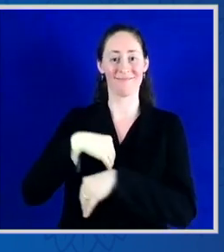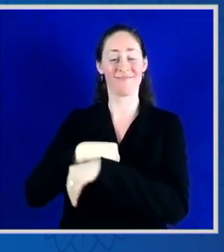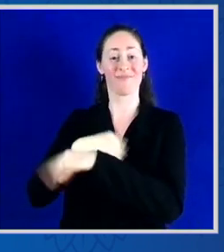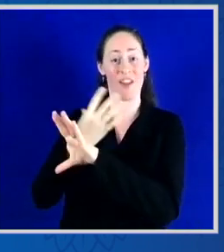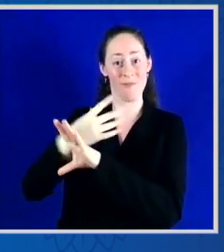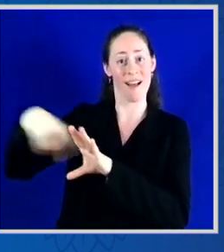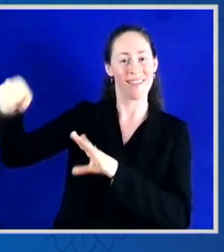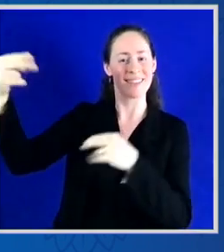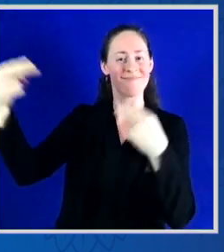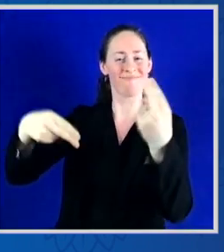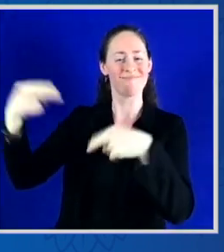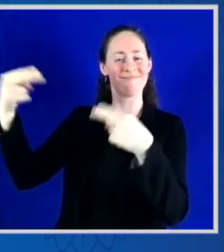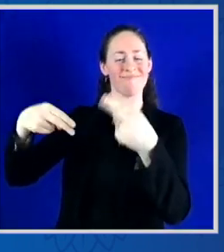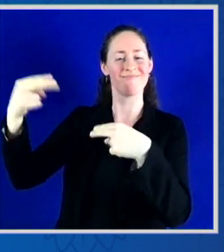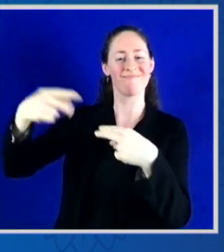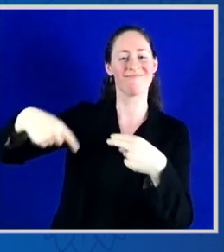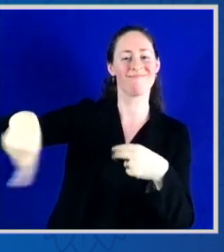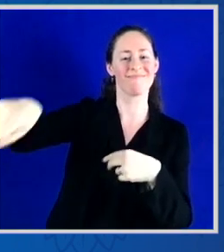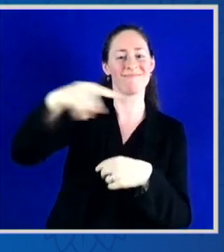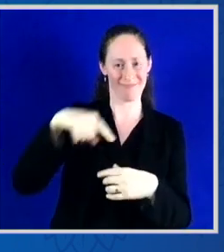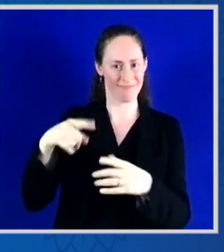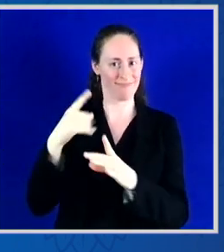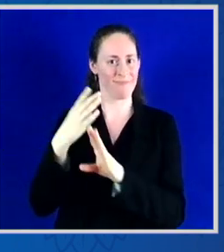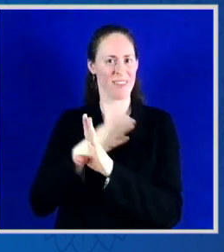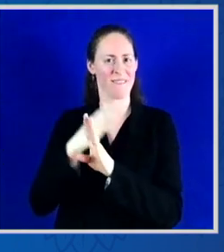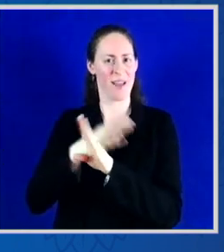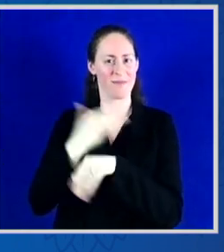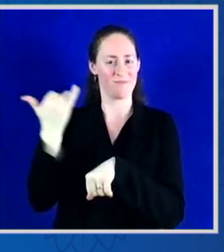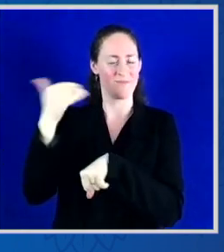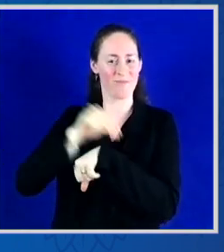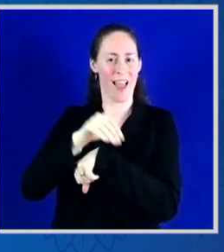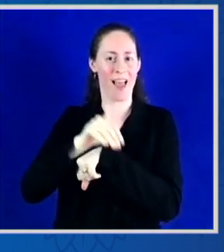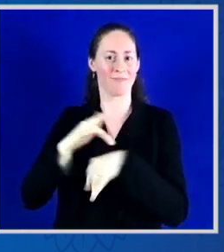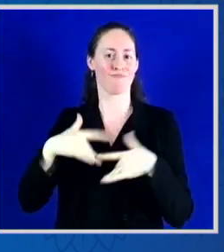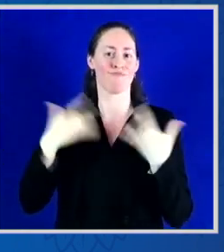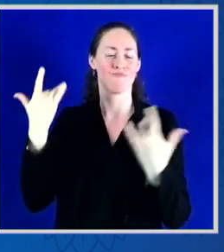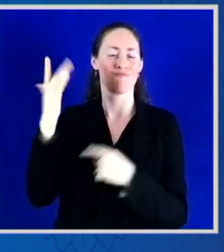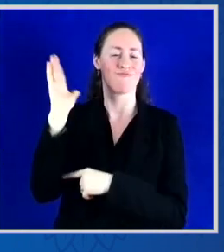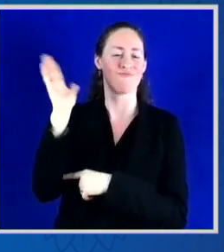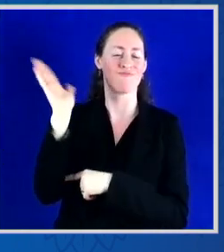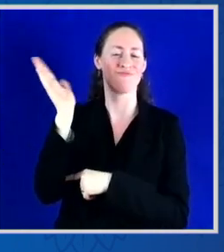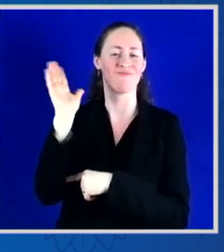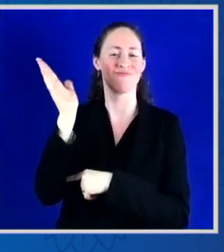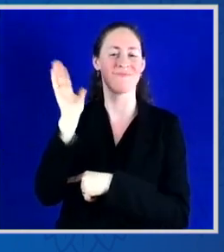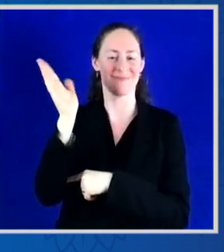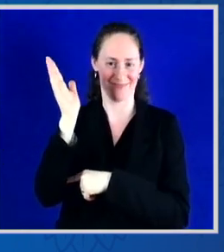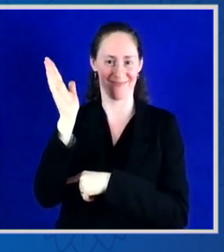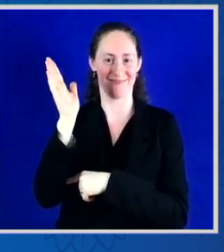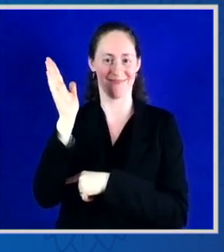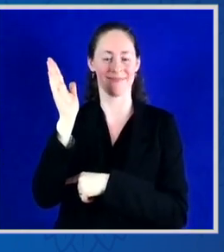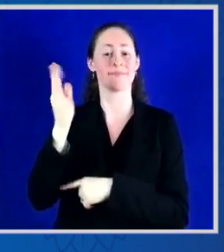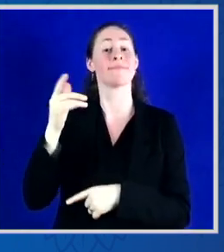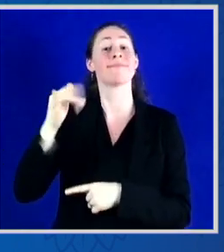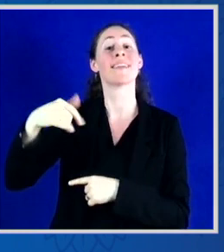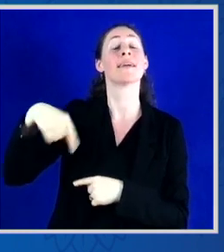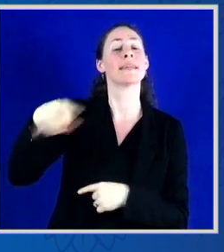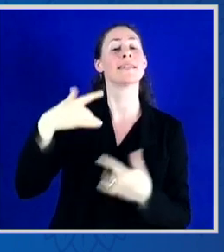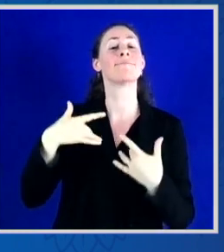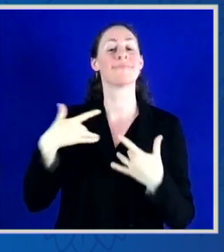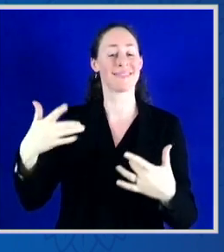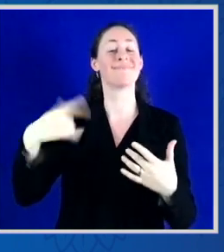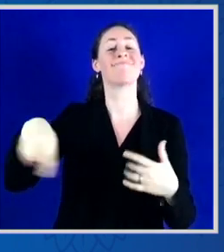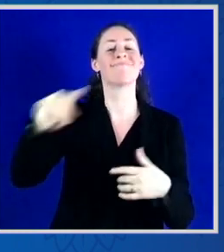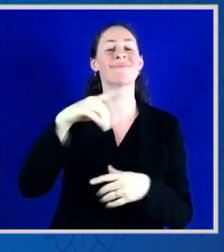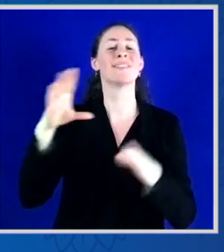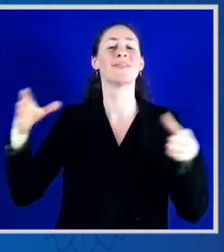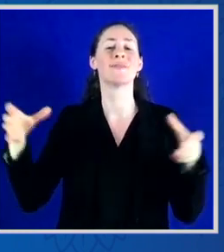tonight's speech. Traditionally, at the joint address, the First Lady would invite folks to join her in a private box so that